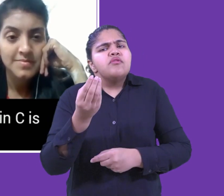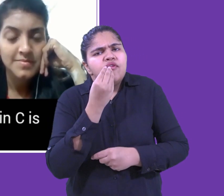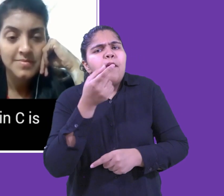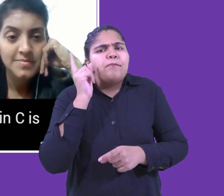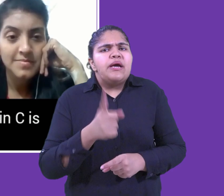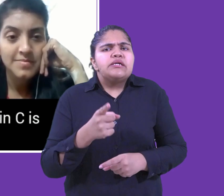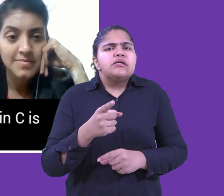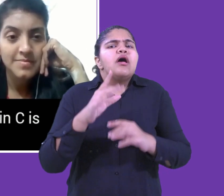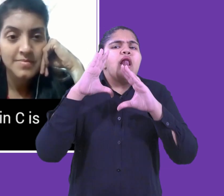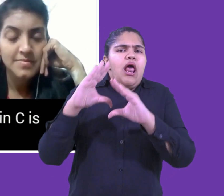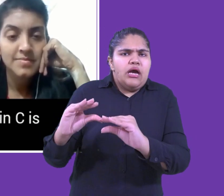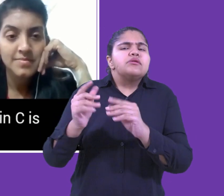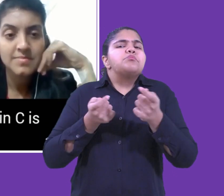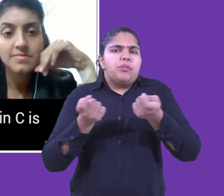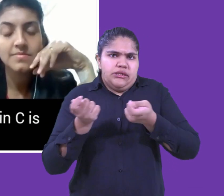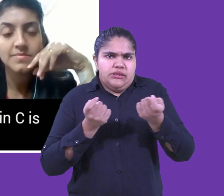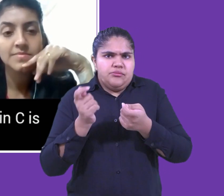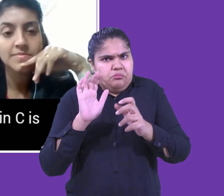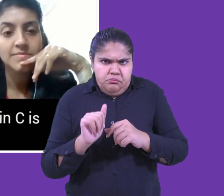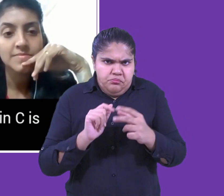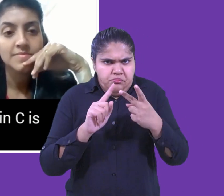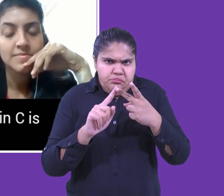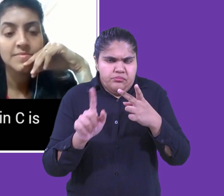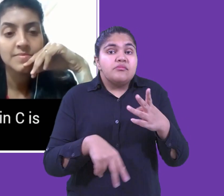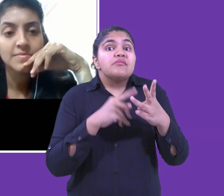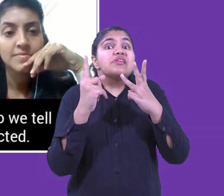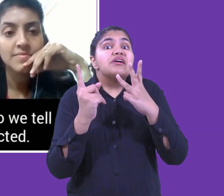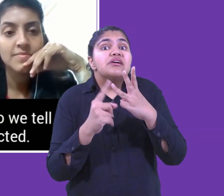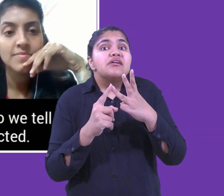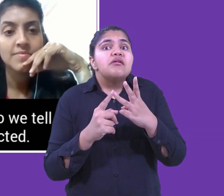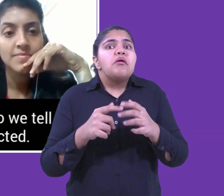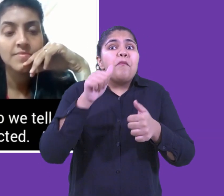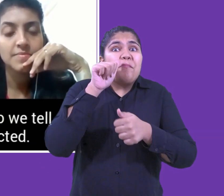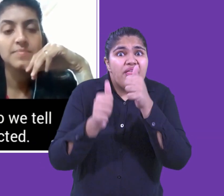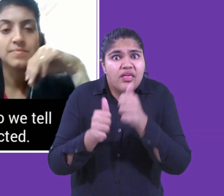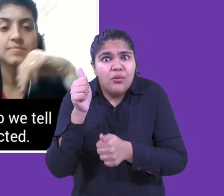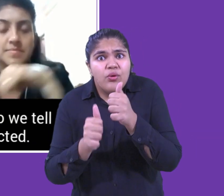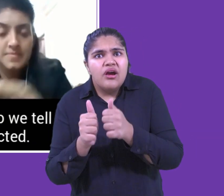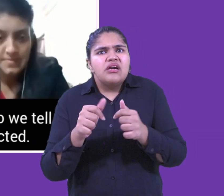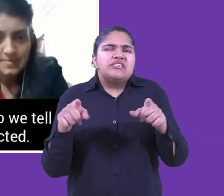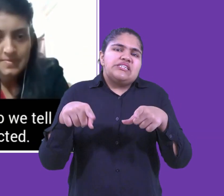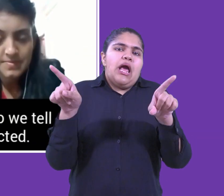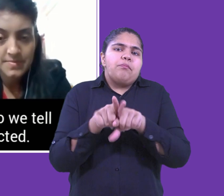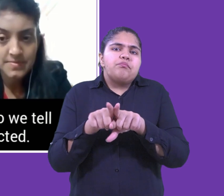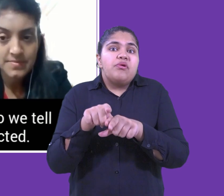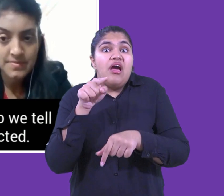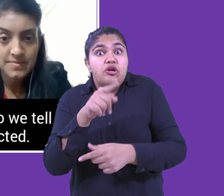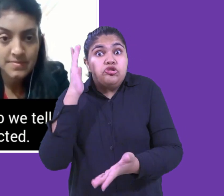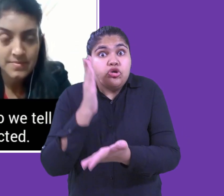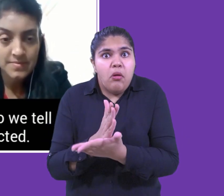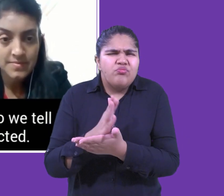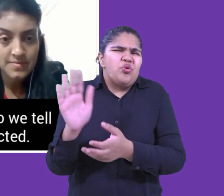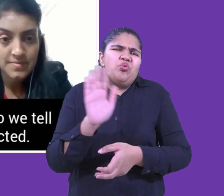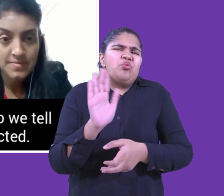to support the daily intake of the vitamin C is always advised to take. And additionally,